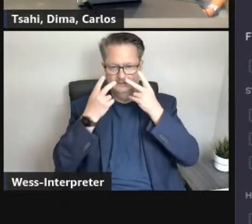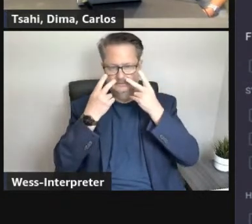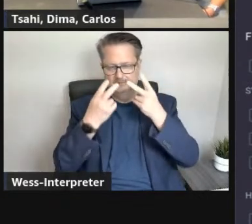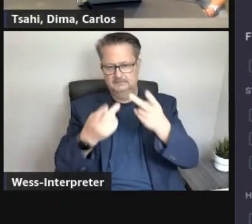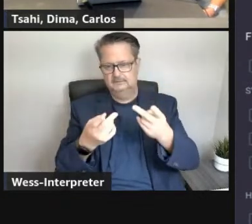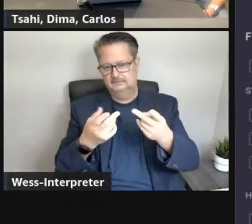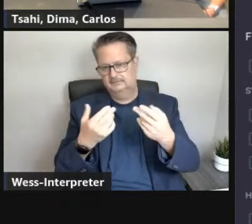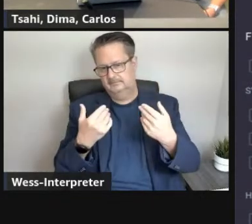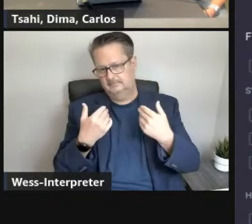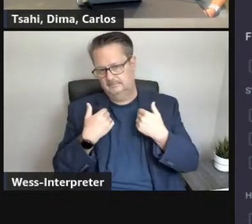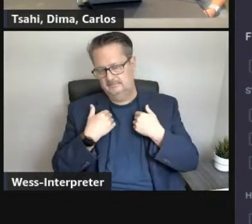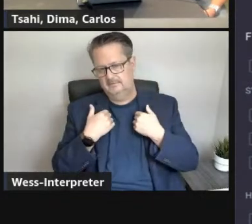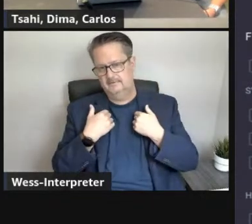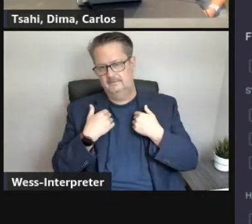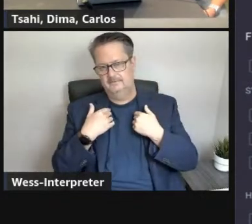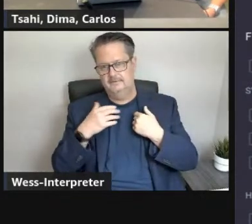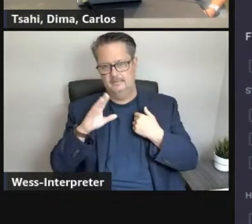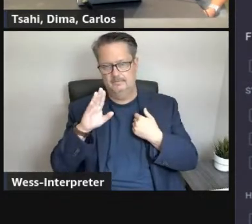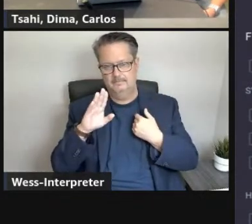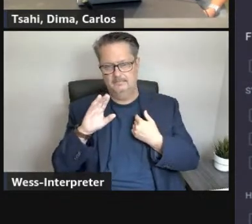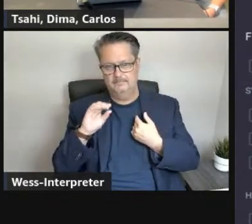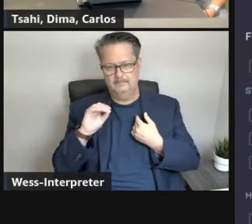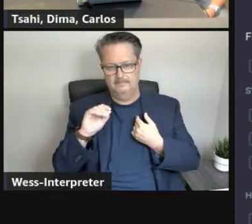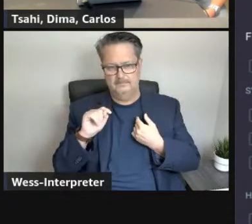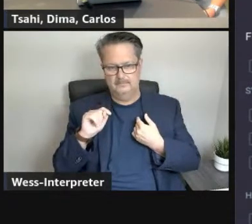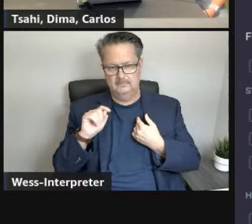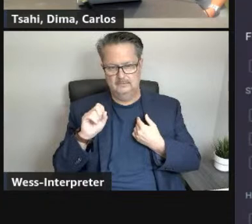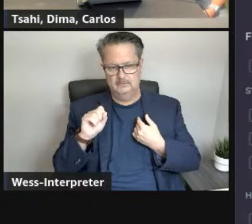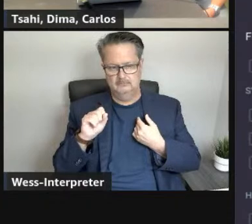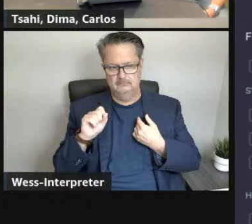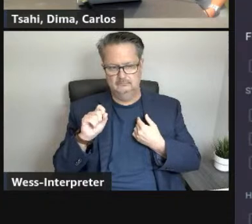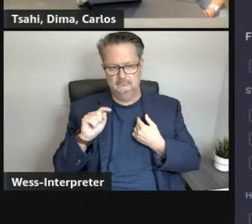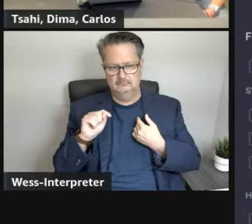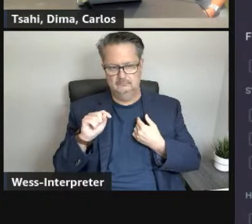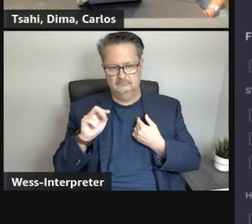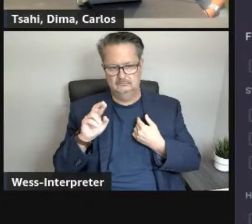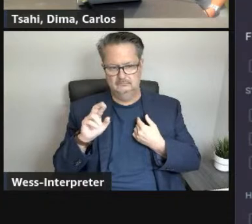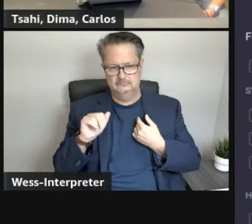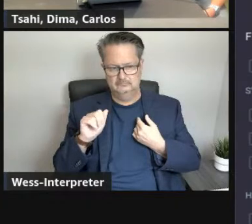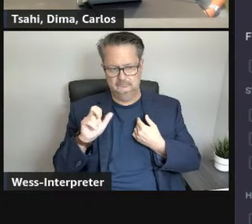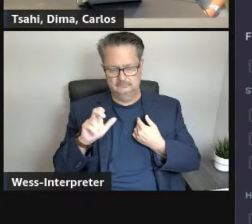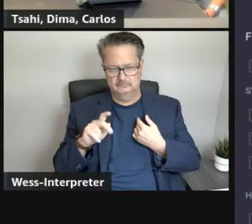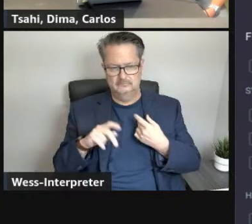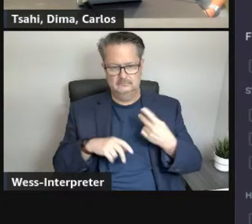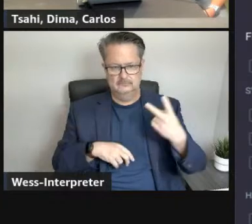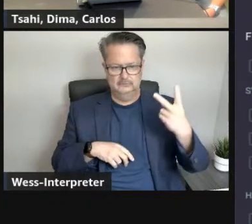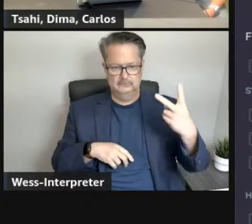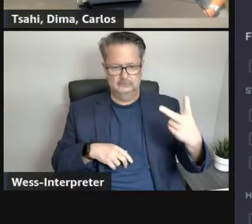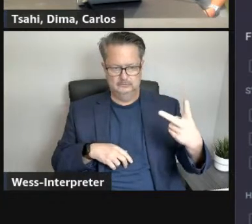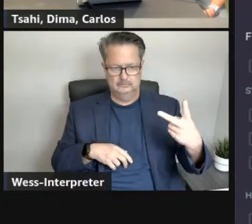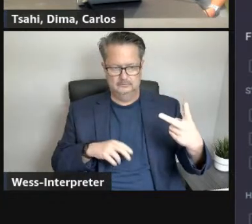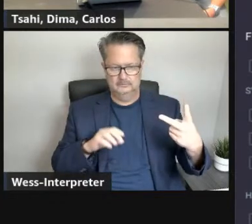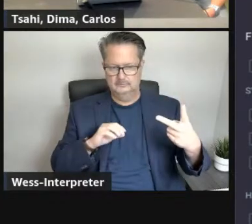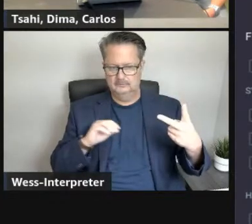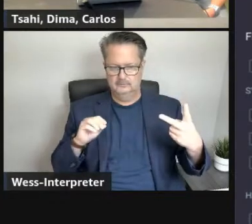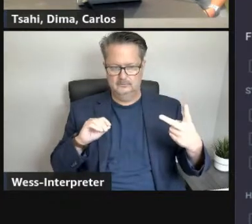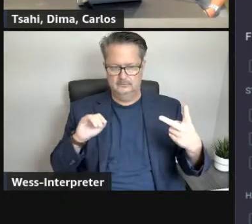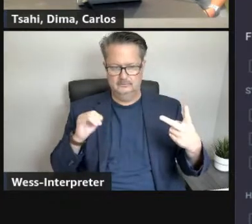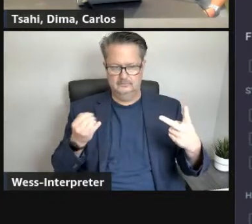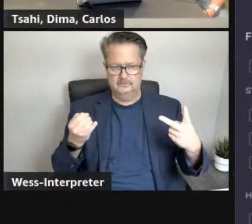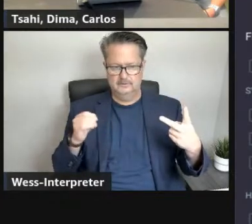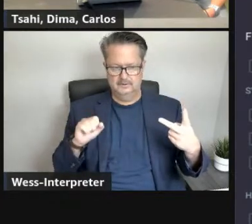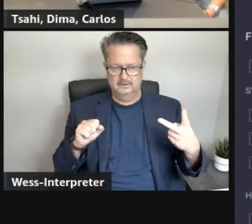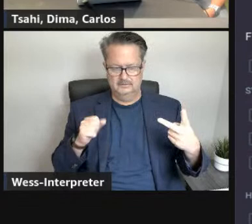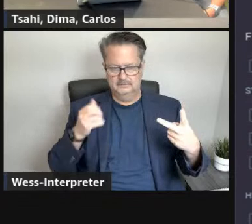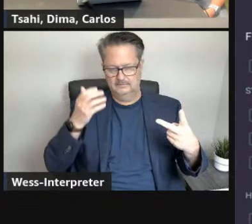there is the bootstrap, the app of apps, that was pointing initially to two applications, the Node.js and the front end.